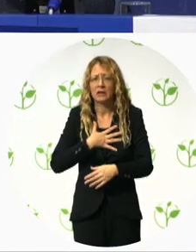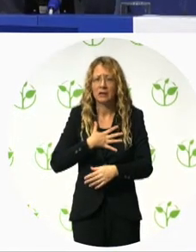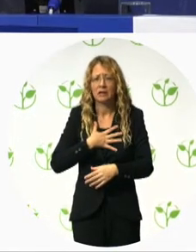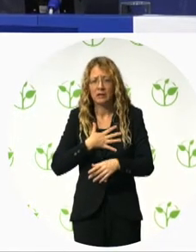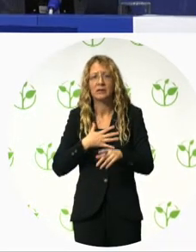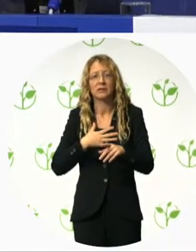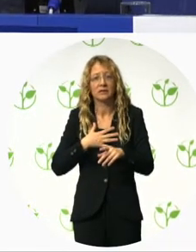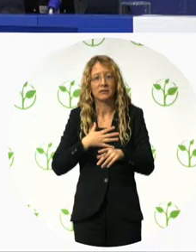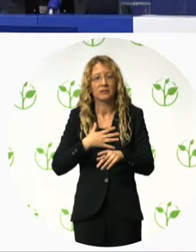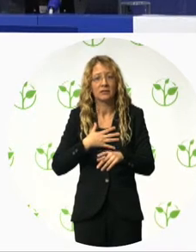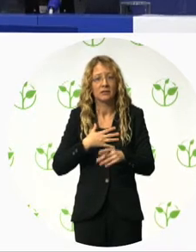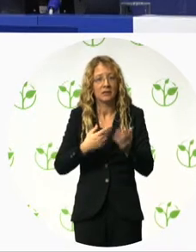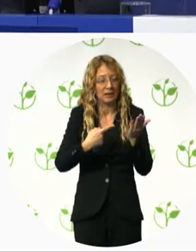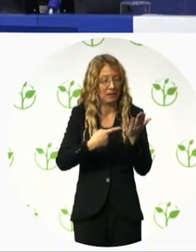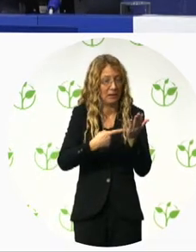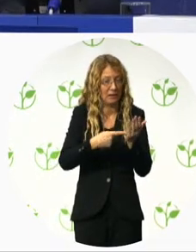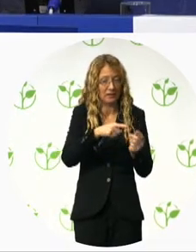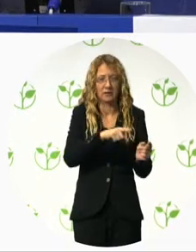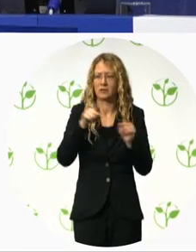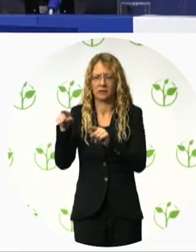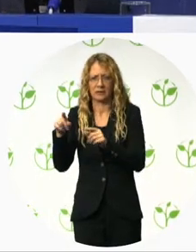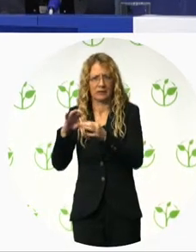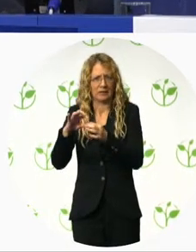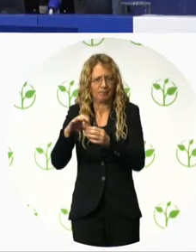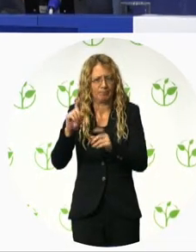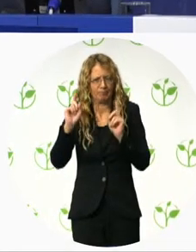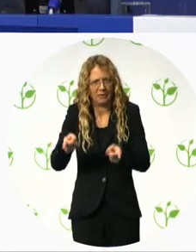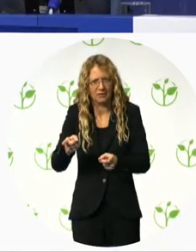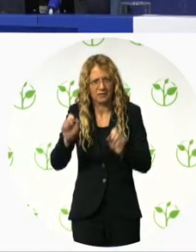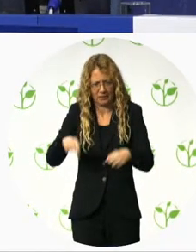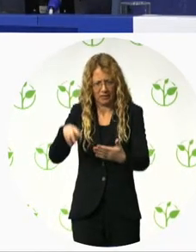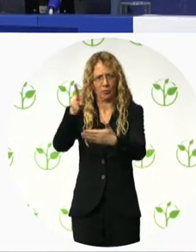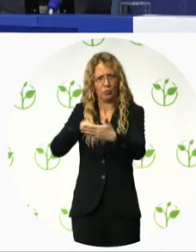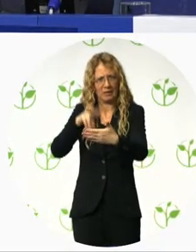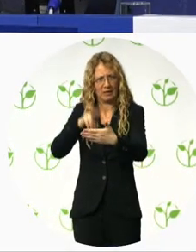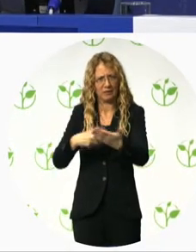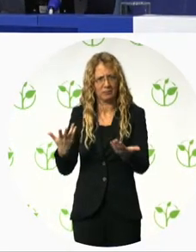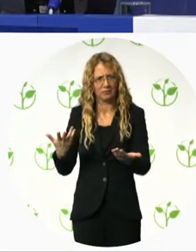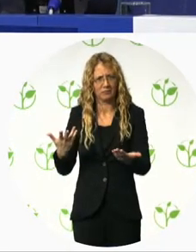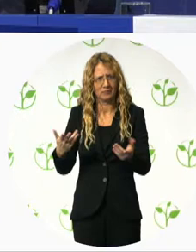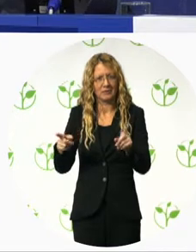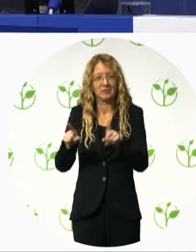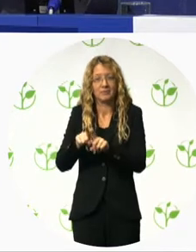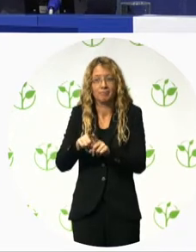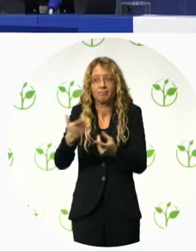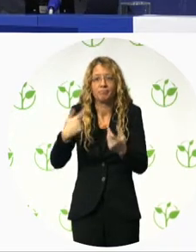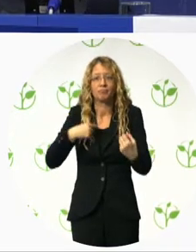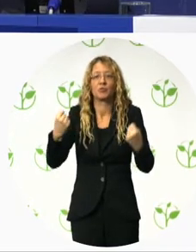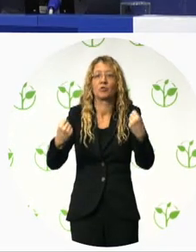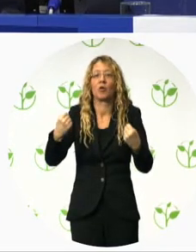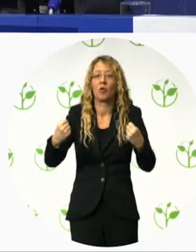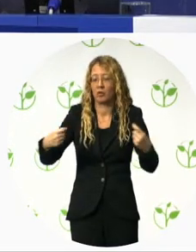to help writing a proper sentence for a tow truck for a common situation, but we still